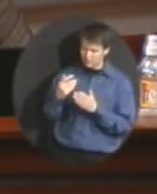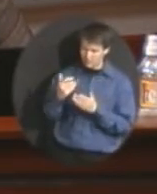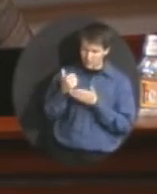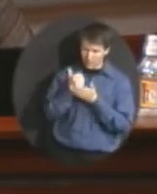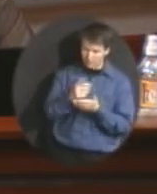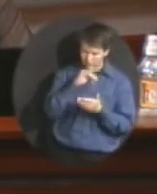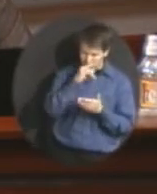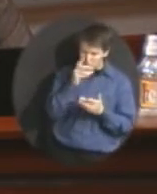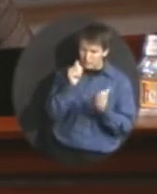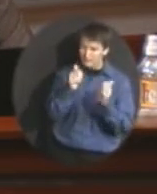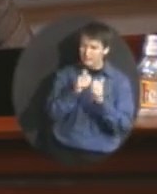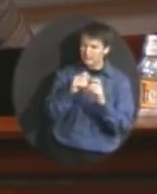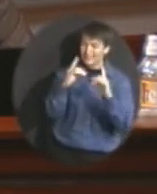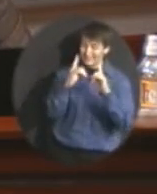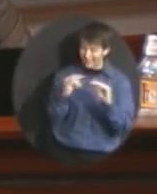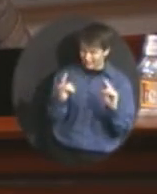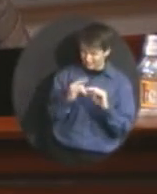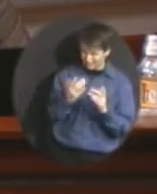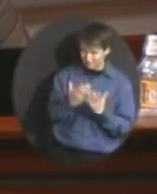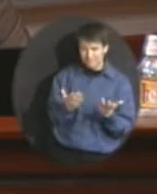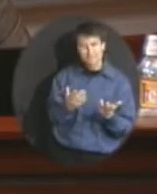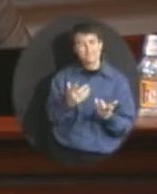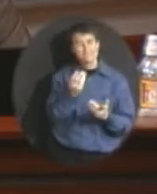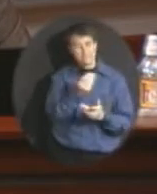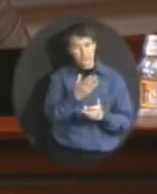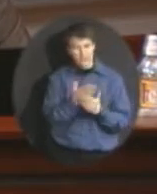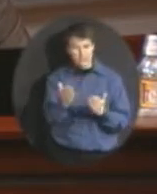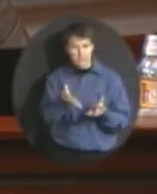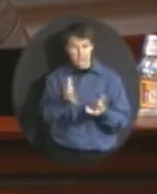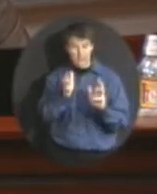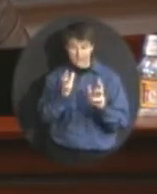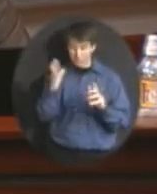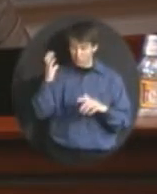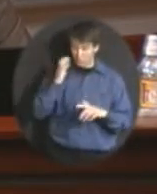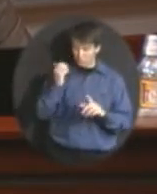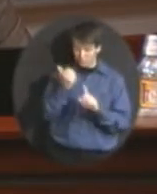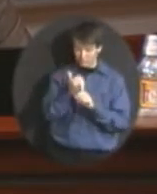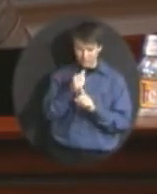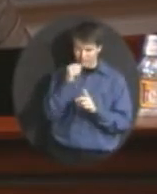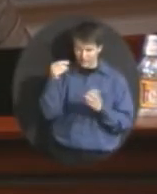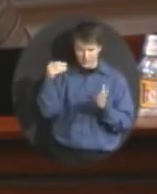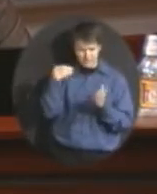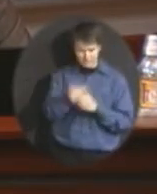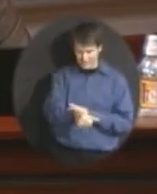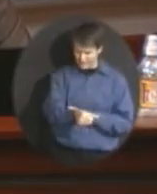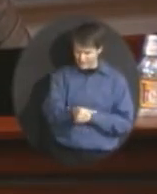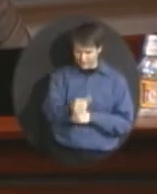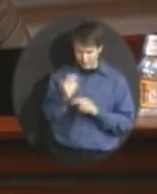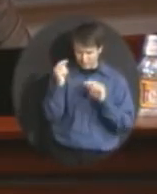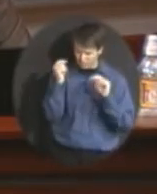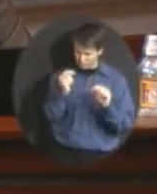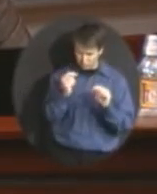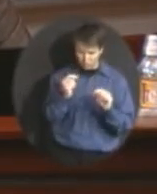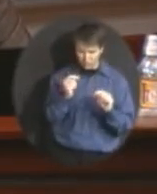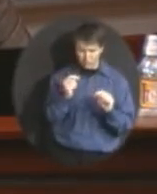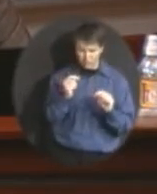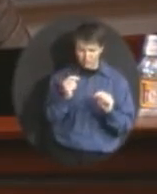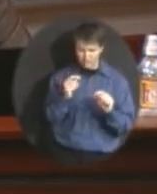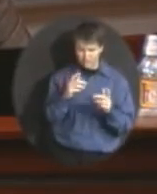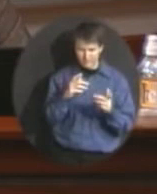camps and so forth. Well, a couple things came into play. Basketball coaches are not getting paid to tutor their